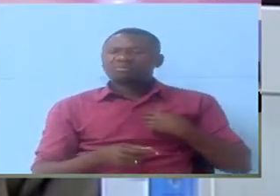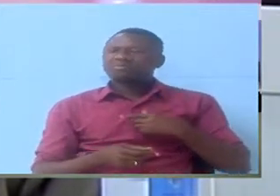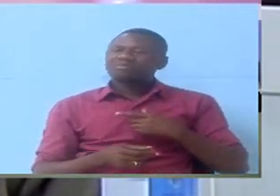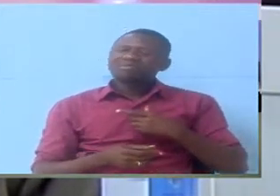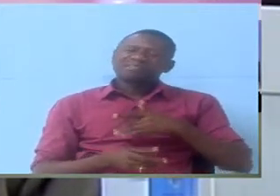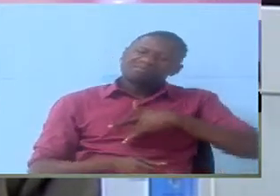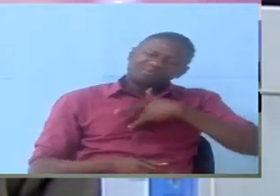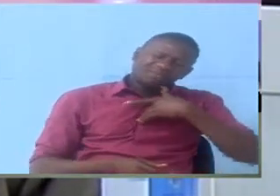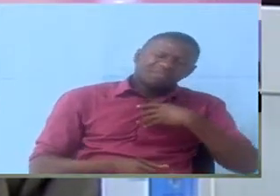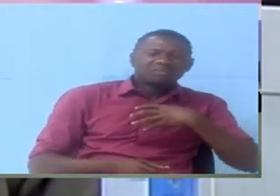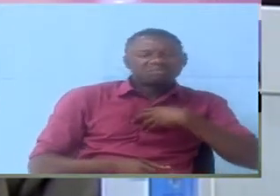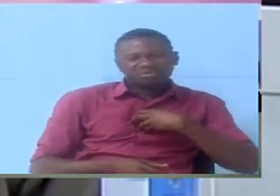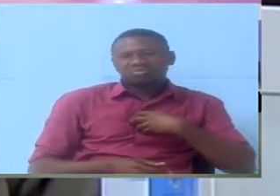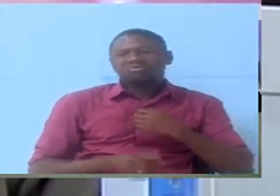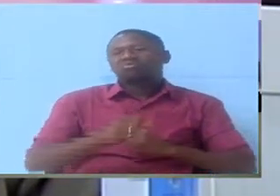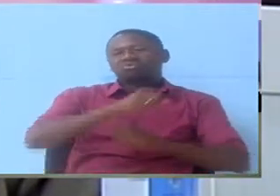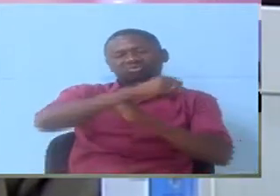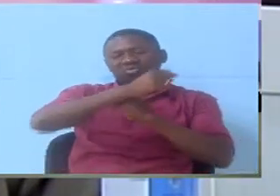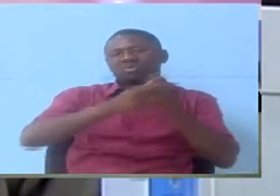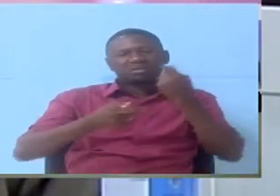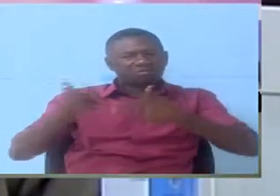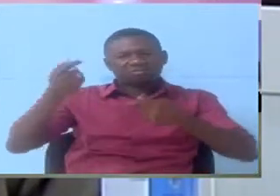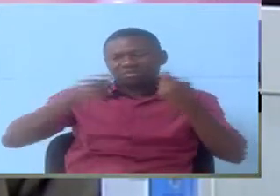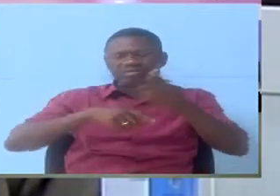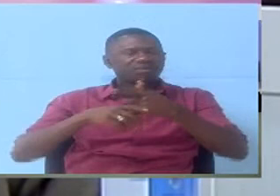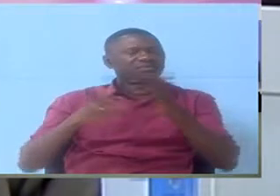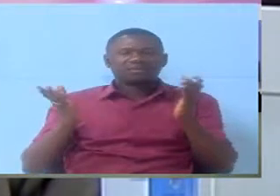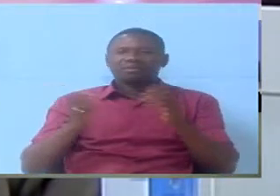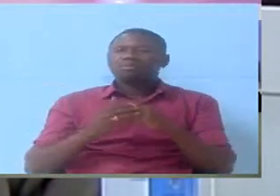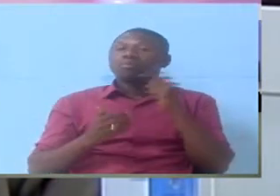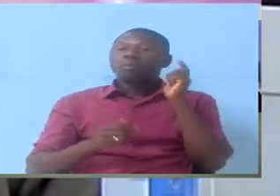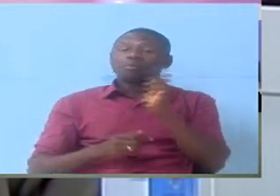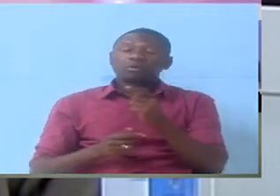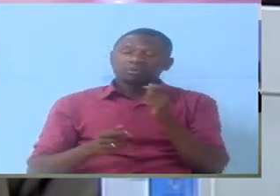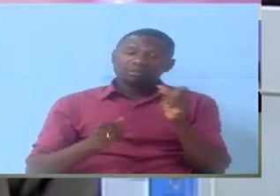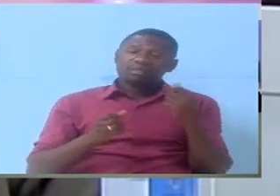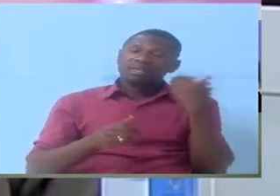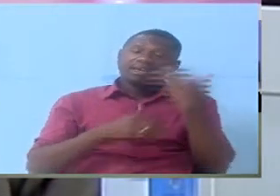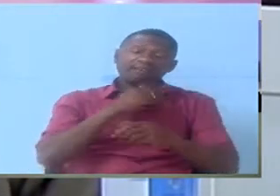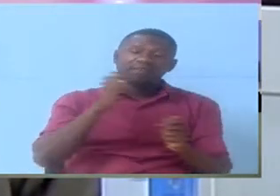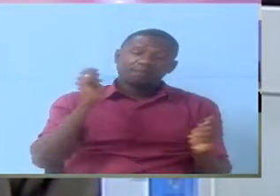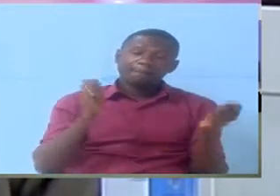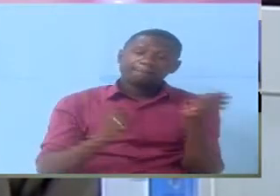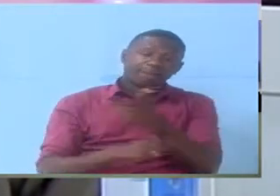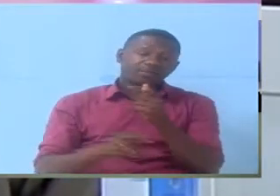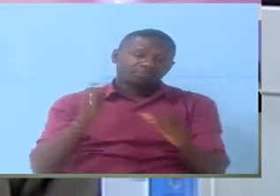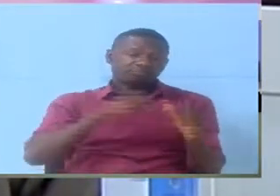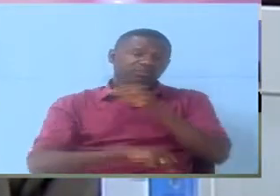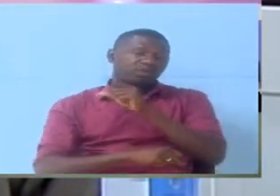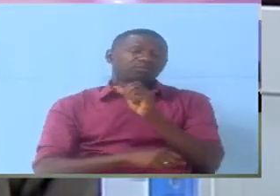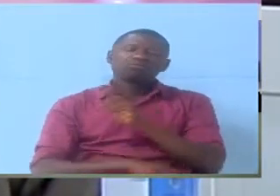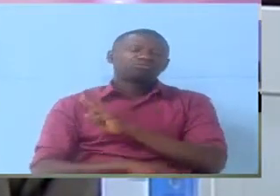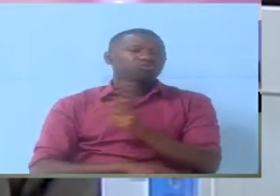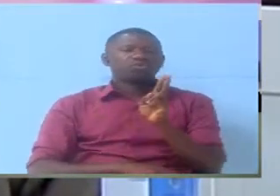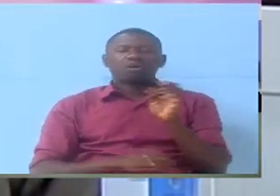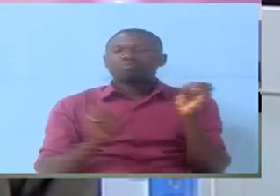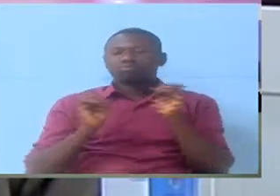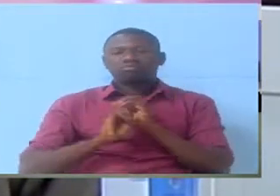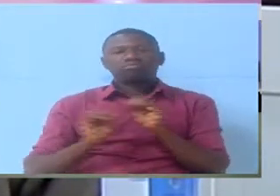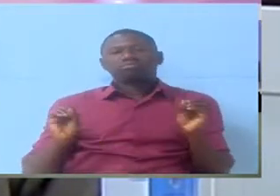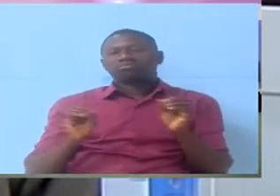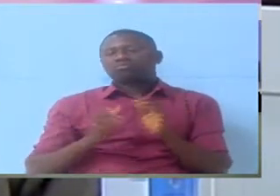I'm going to say that I'm going to say that I'm going Nairobi kana that I'm